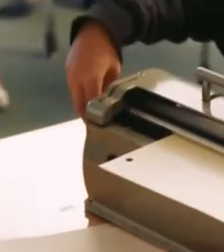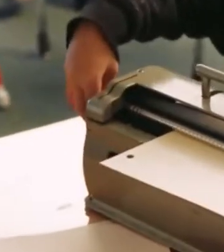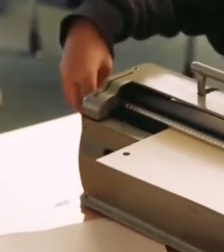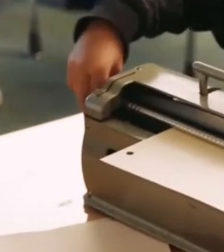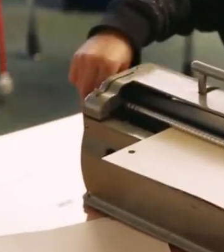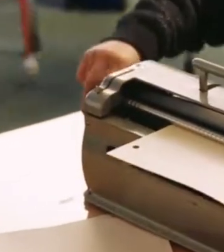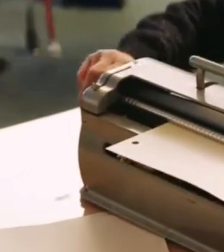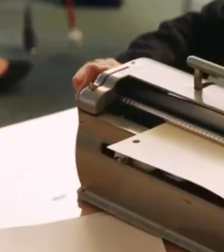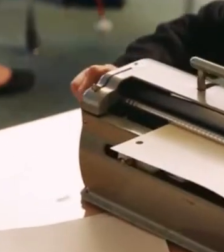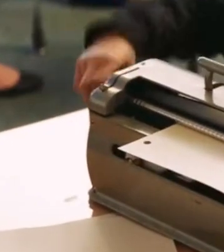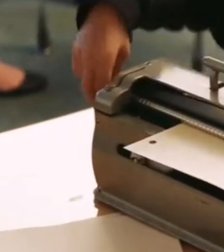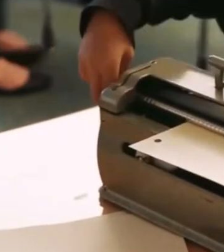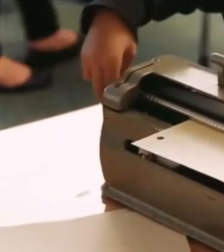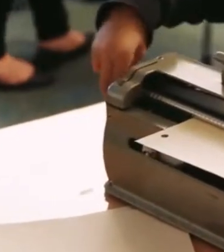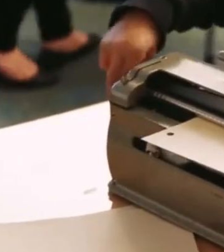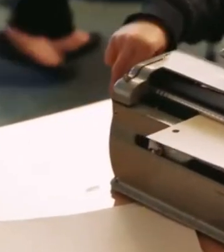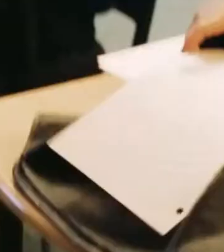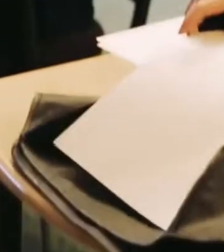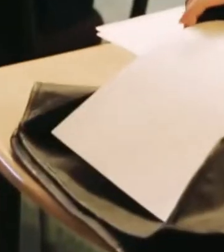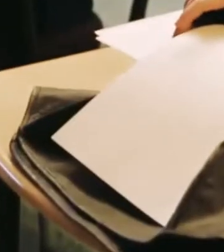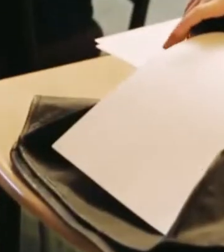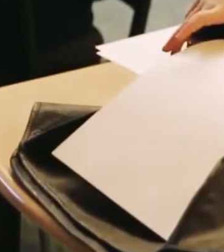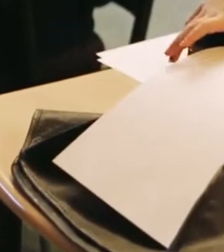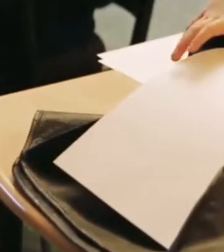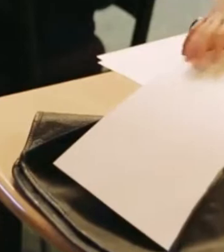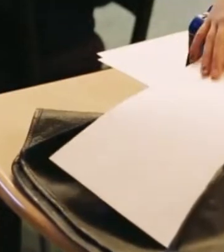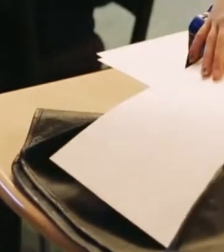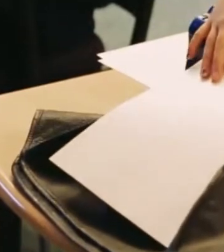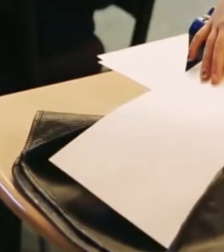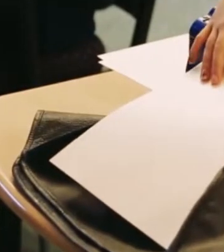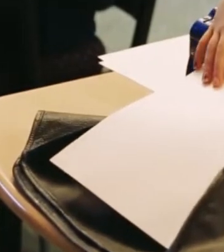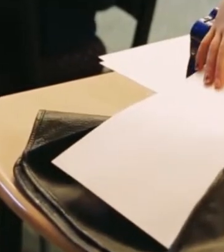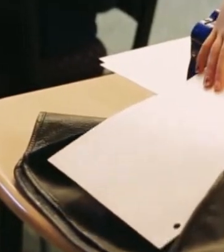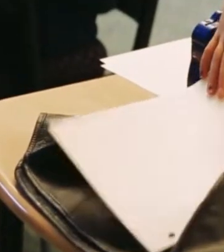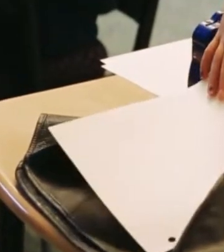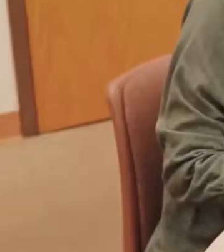Brailler. Two girls insert paper into their Braille writers.